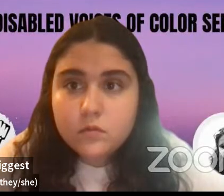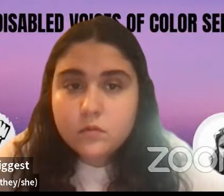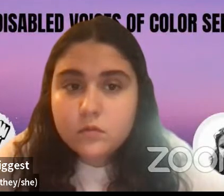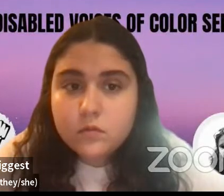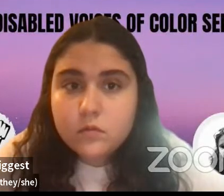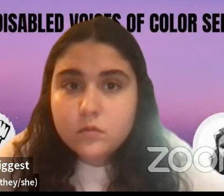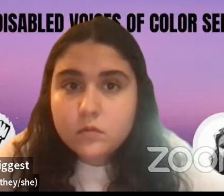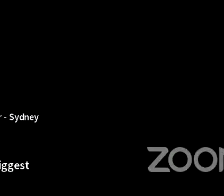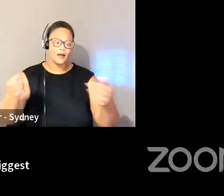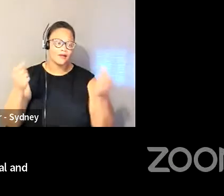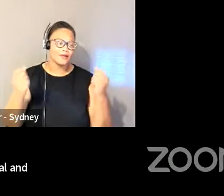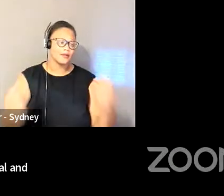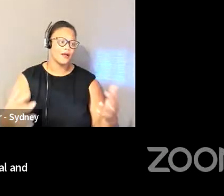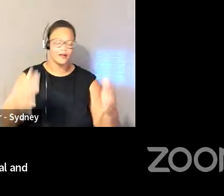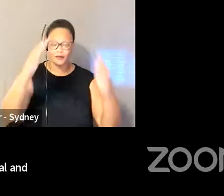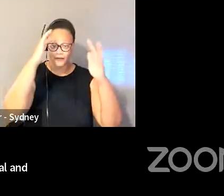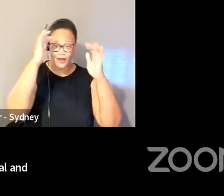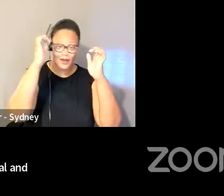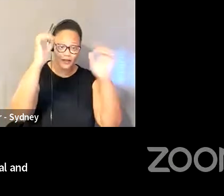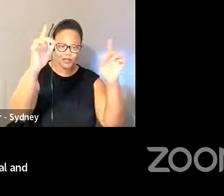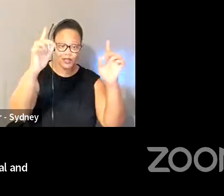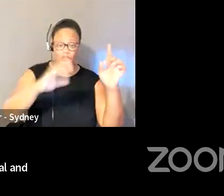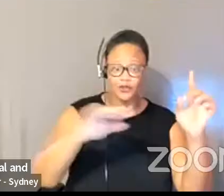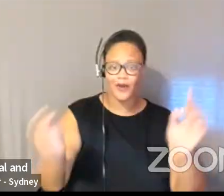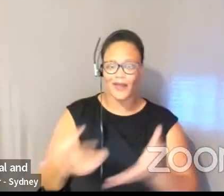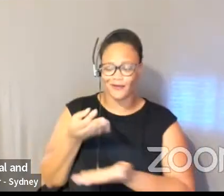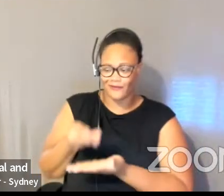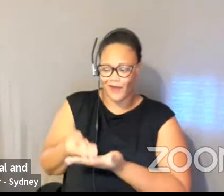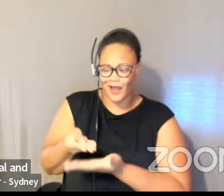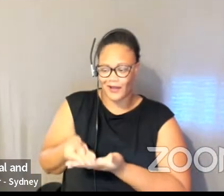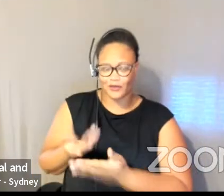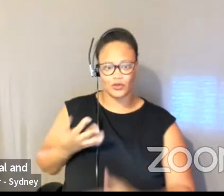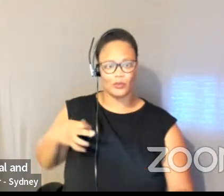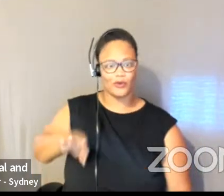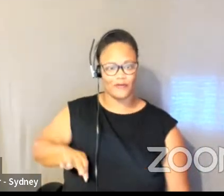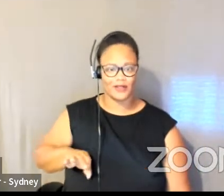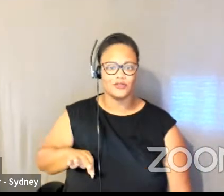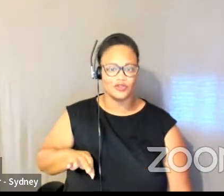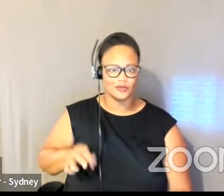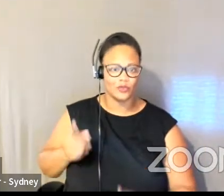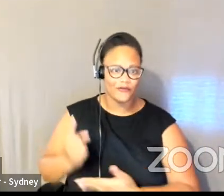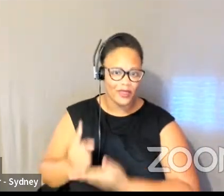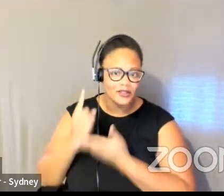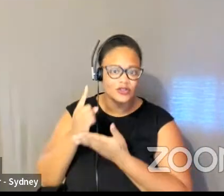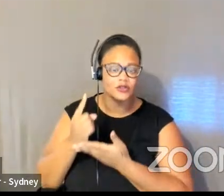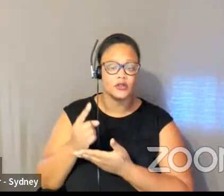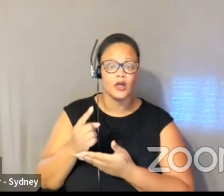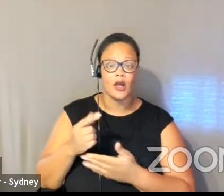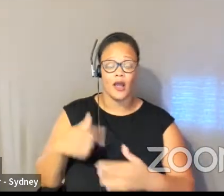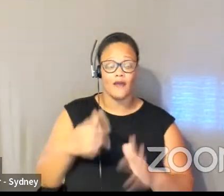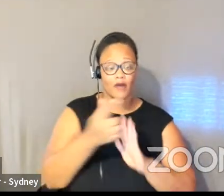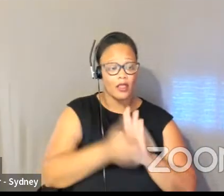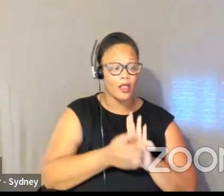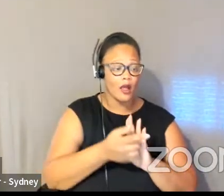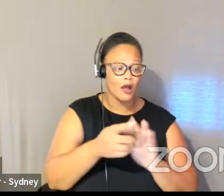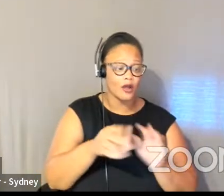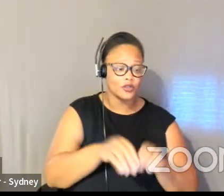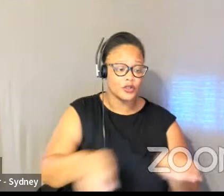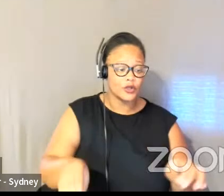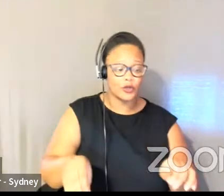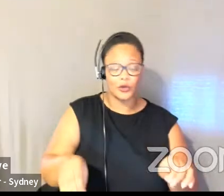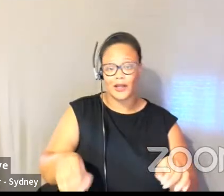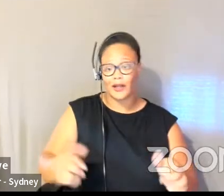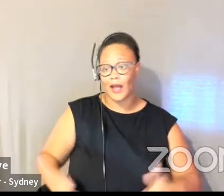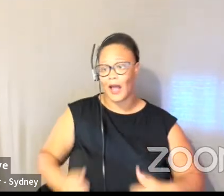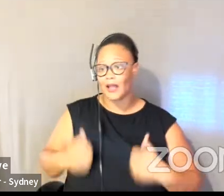and financial privilege, a lot. Right. I have a law degree. I live in Washington, D.C. I have a lovely home,